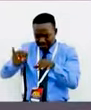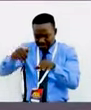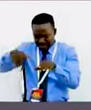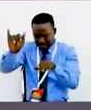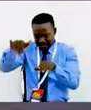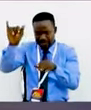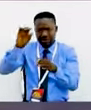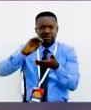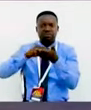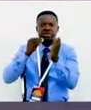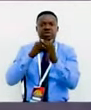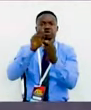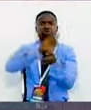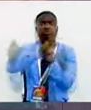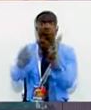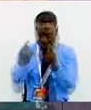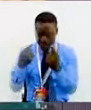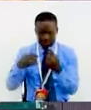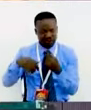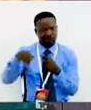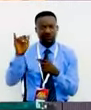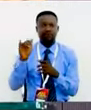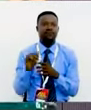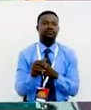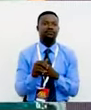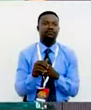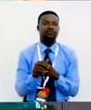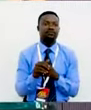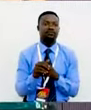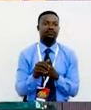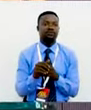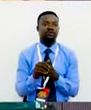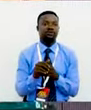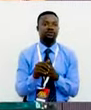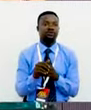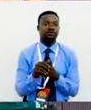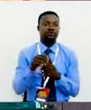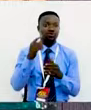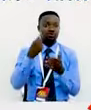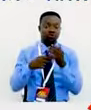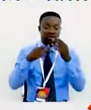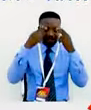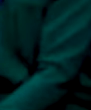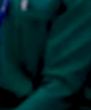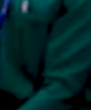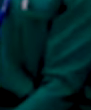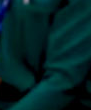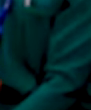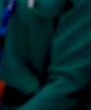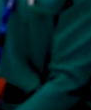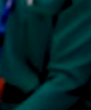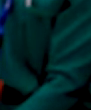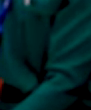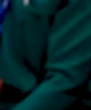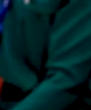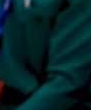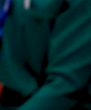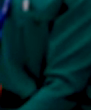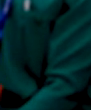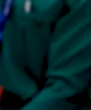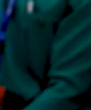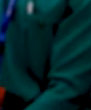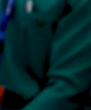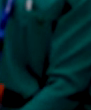you have not repented. What happened in the Garden of Eden is still the sin of